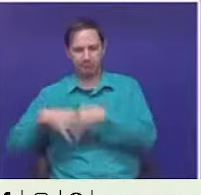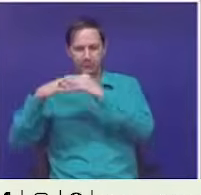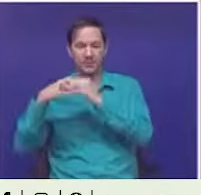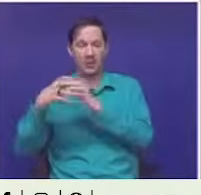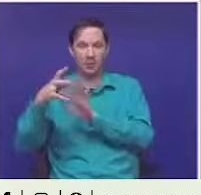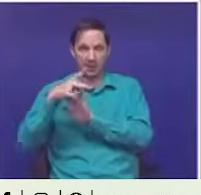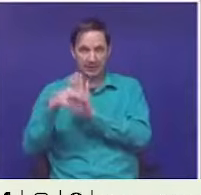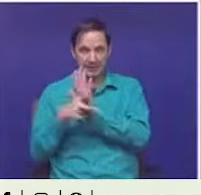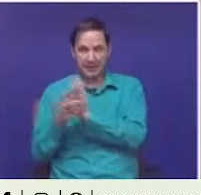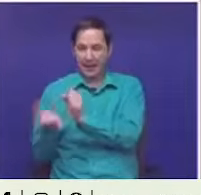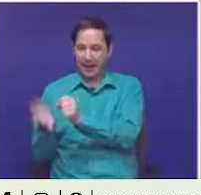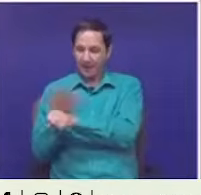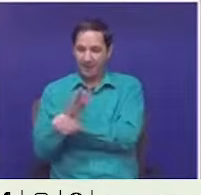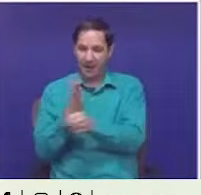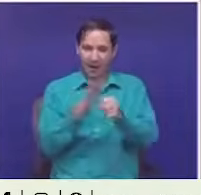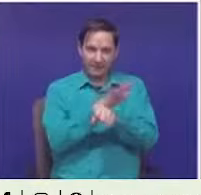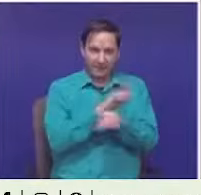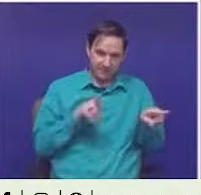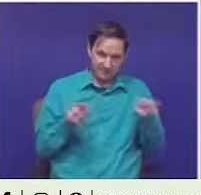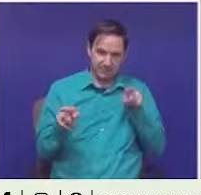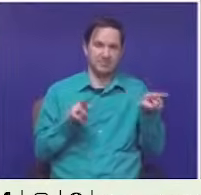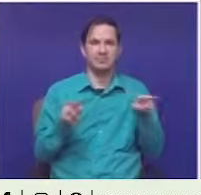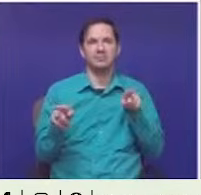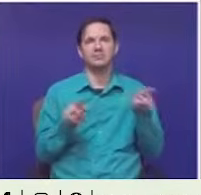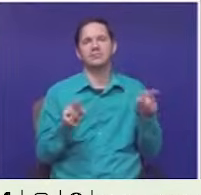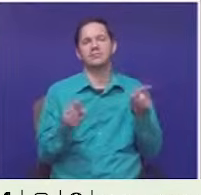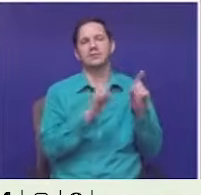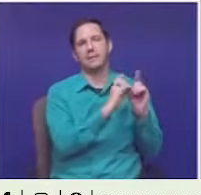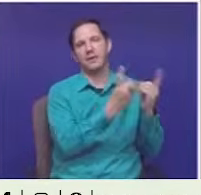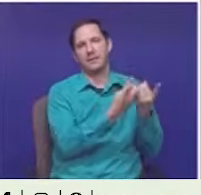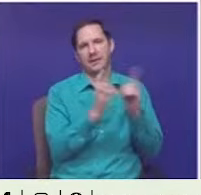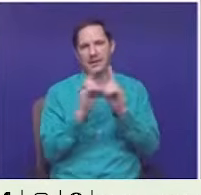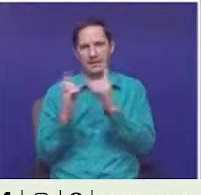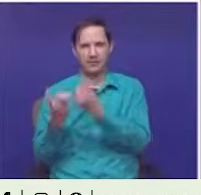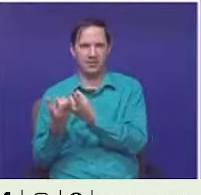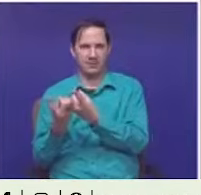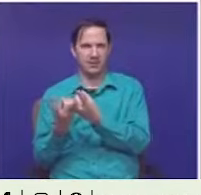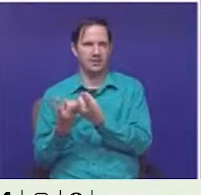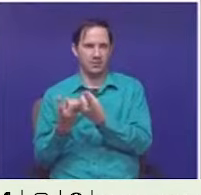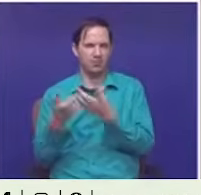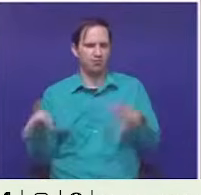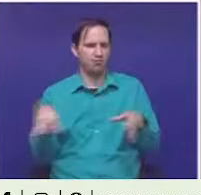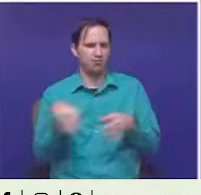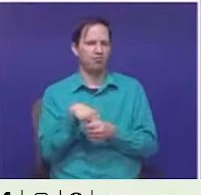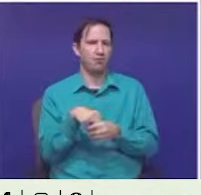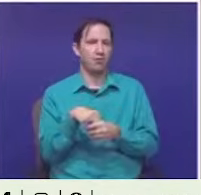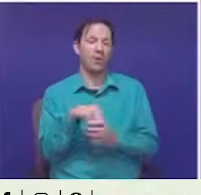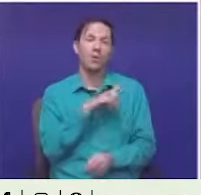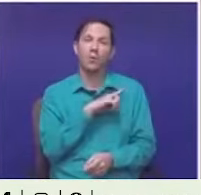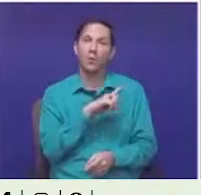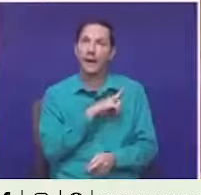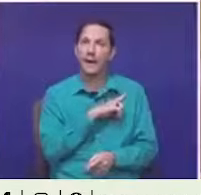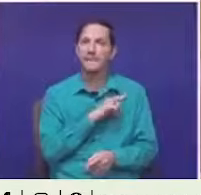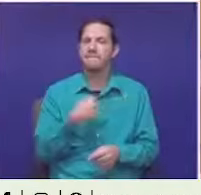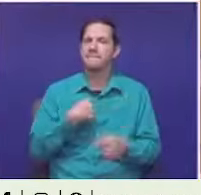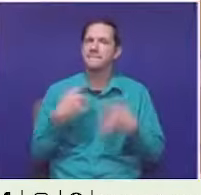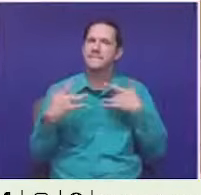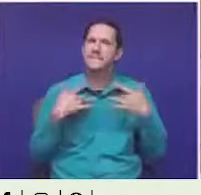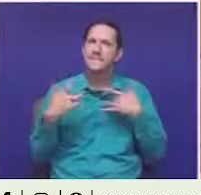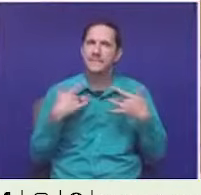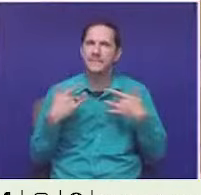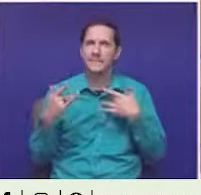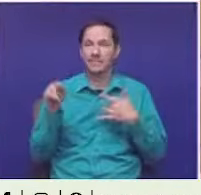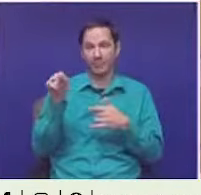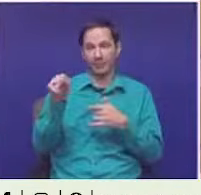that covers both departments, but that also guides provinces on what needs to happen. Because what worries me is that the implementation on the